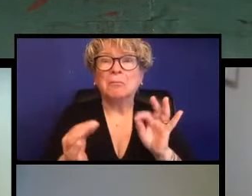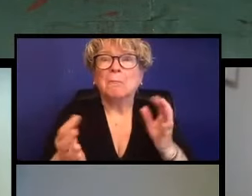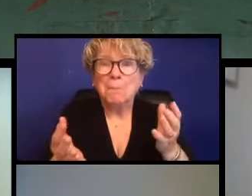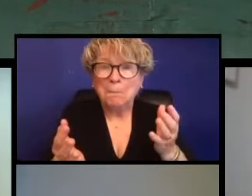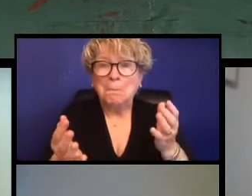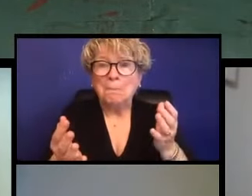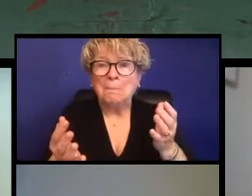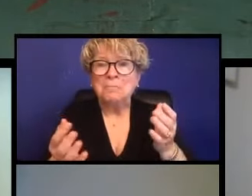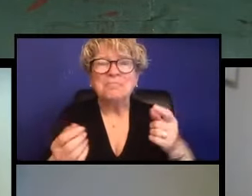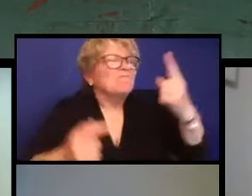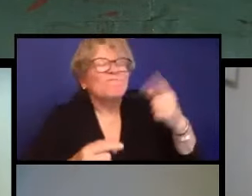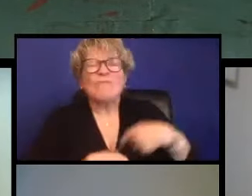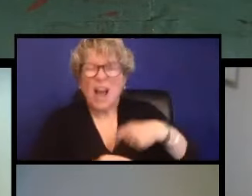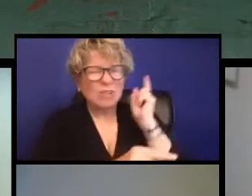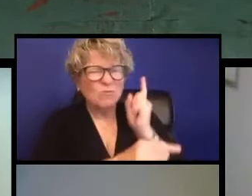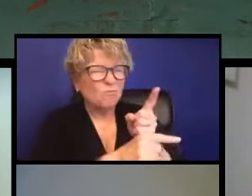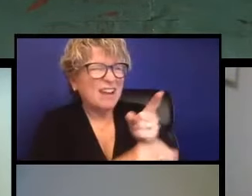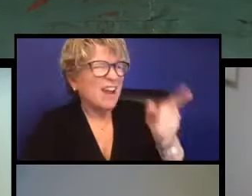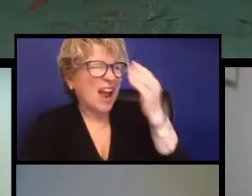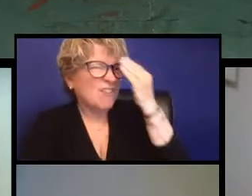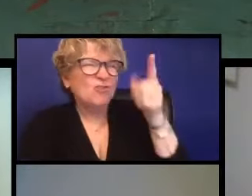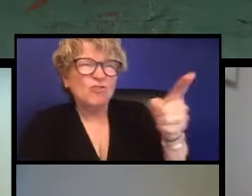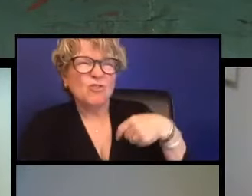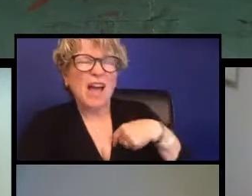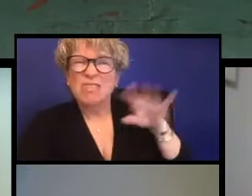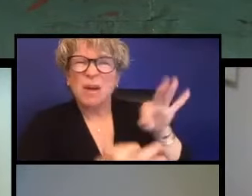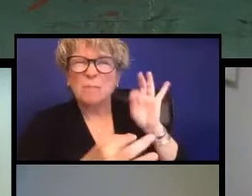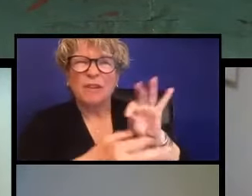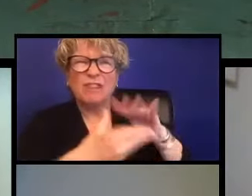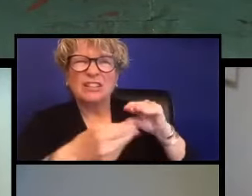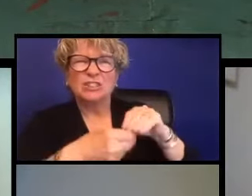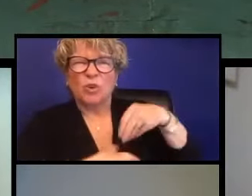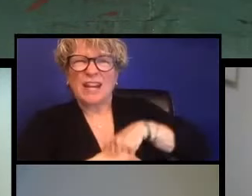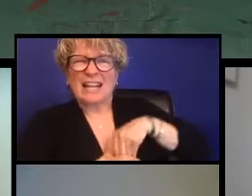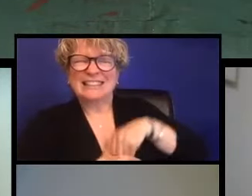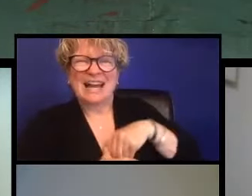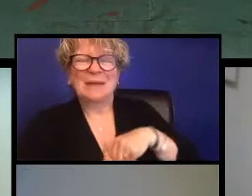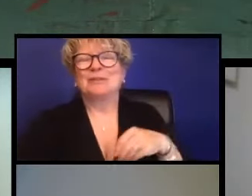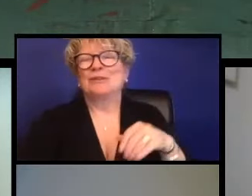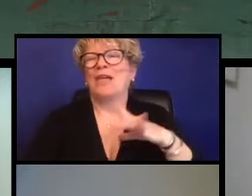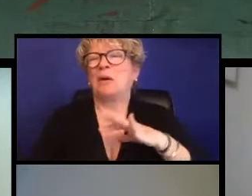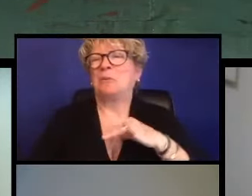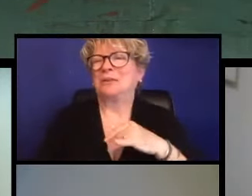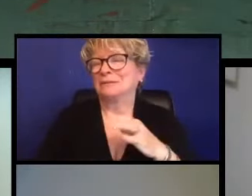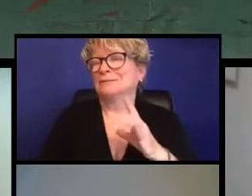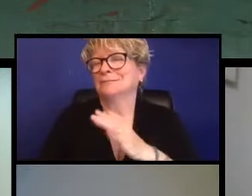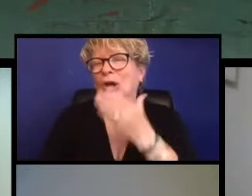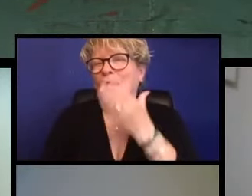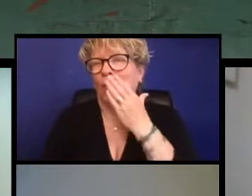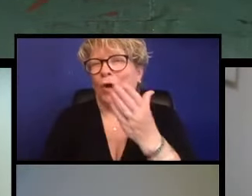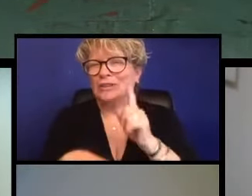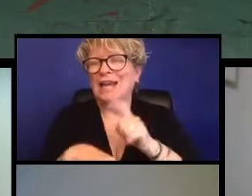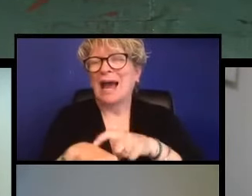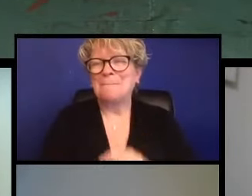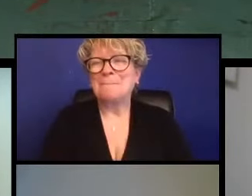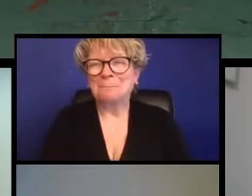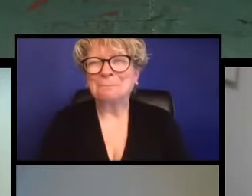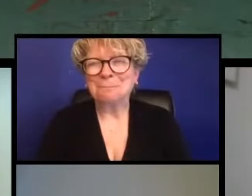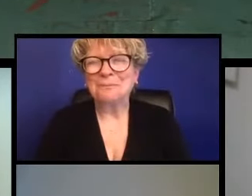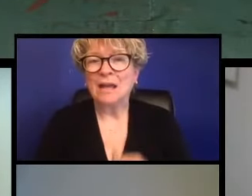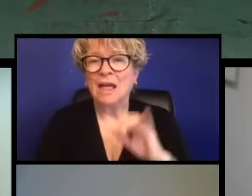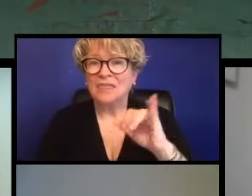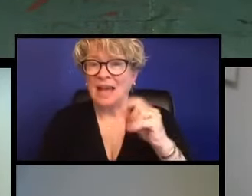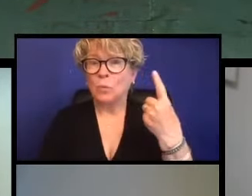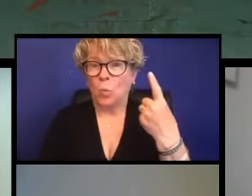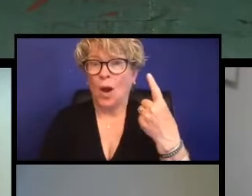like, ha, I was right. I knew it. You had the perfect story in you was a really good time. So that I think is one of them. But